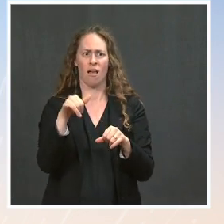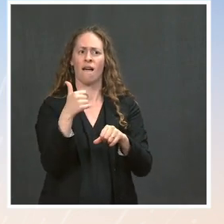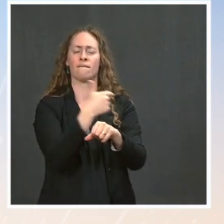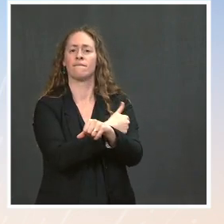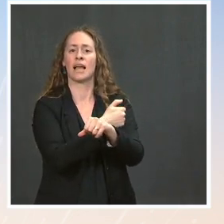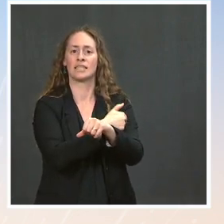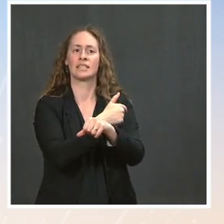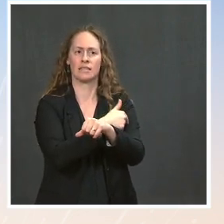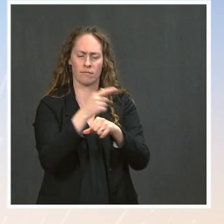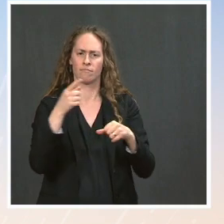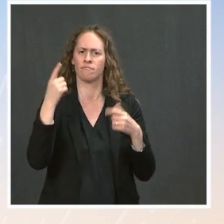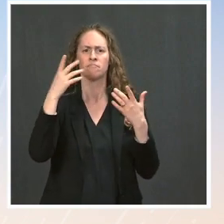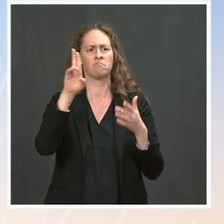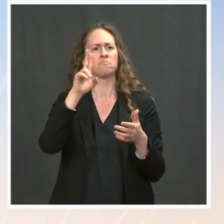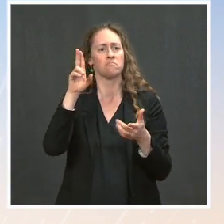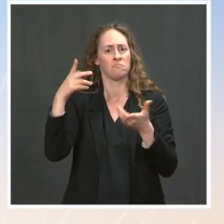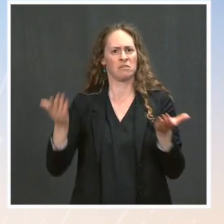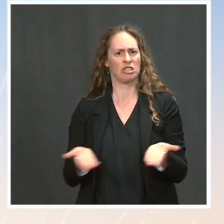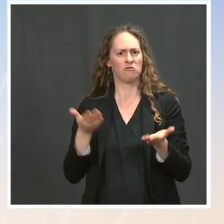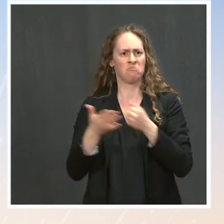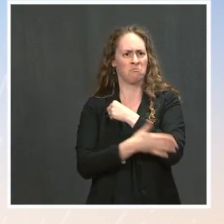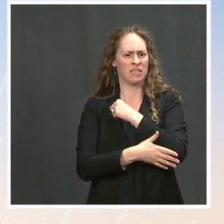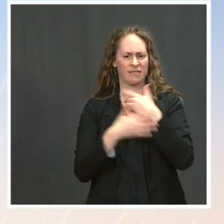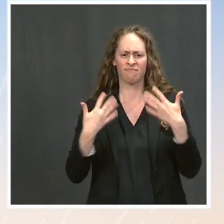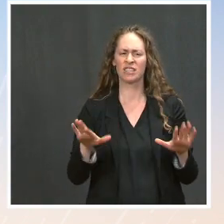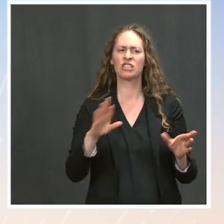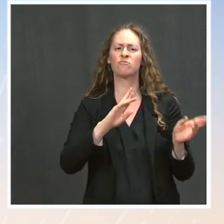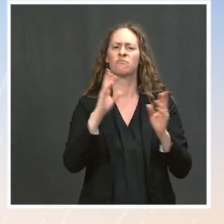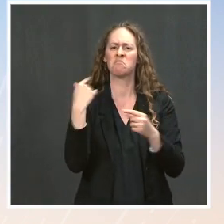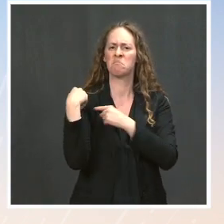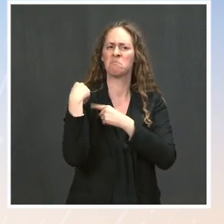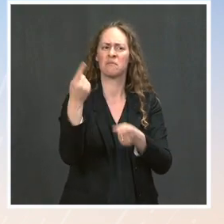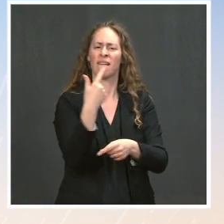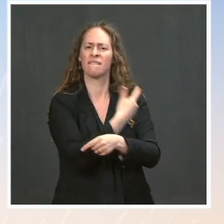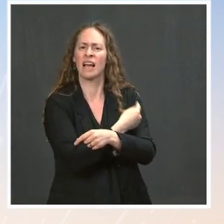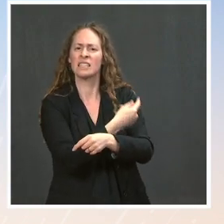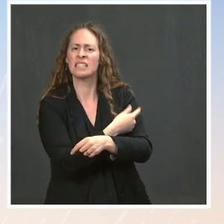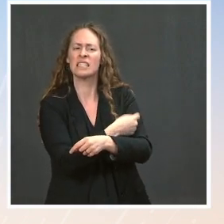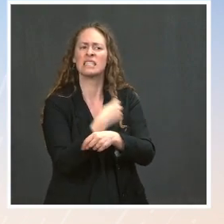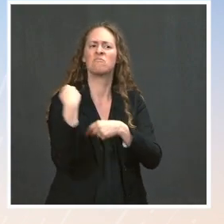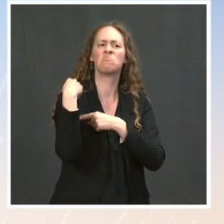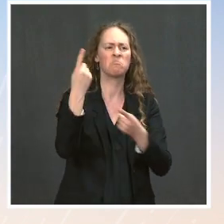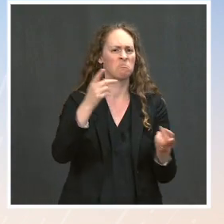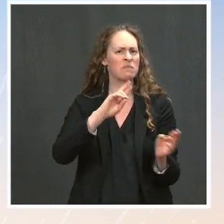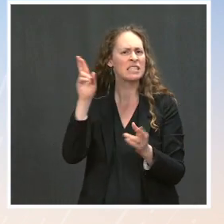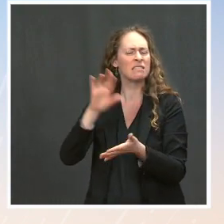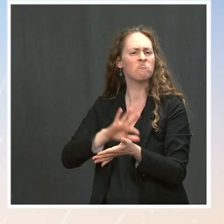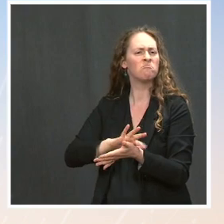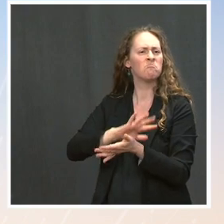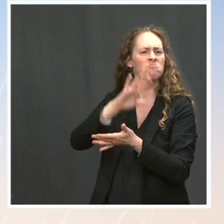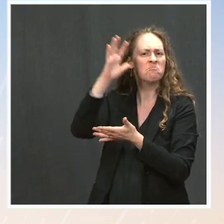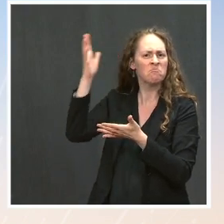has already authorized and available in large quantity, and that is available in large quantities, including two two-dose vaccines